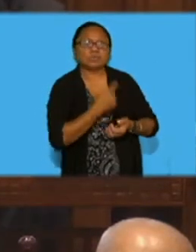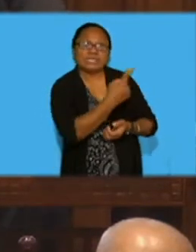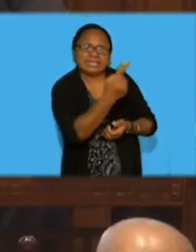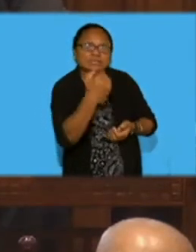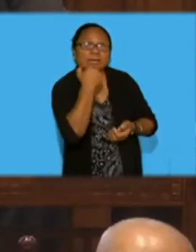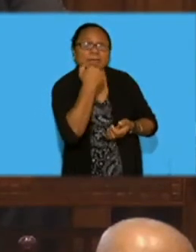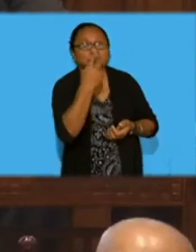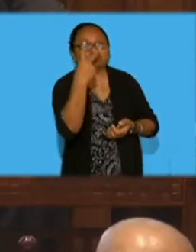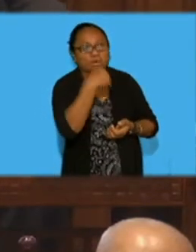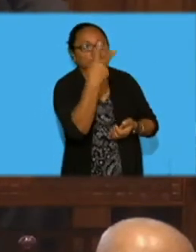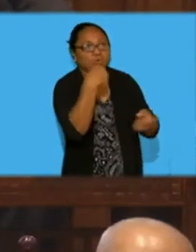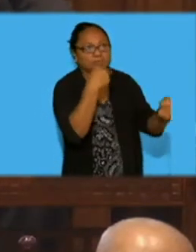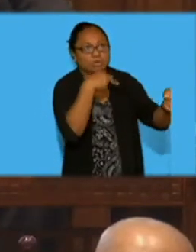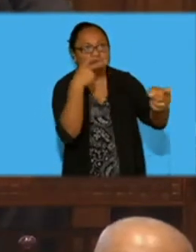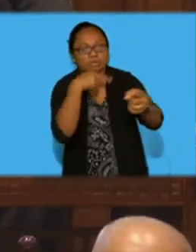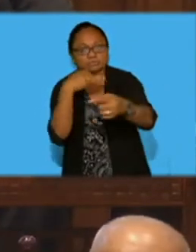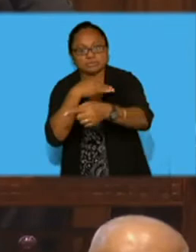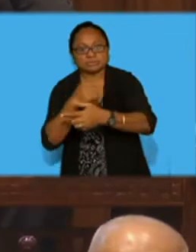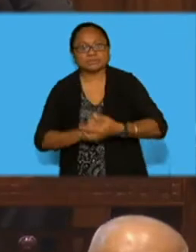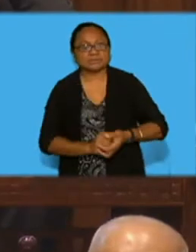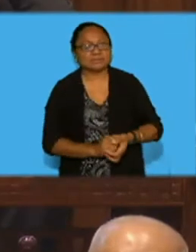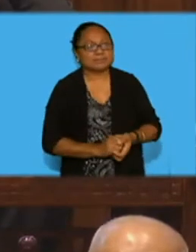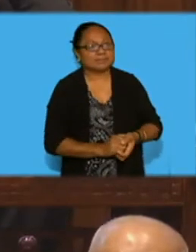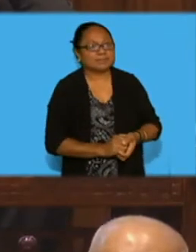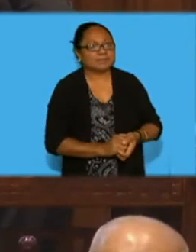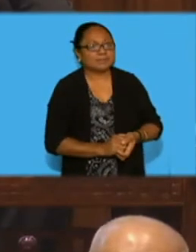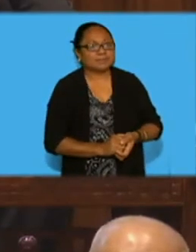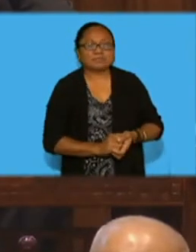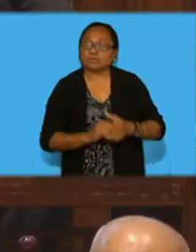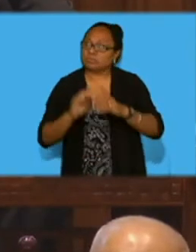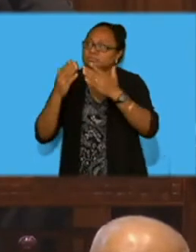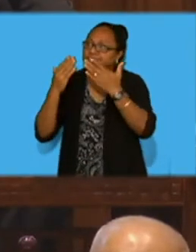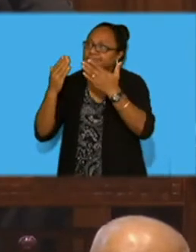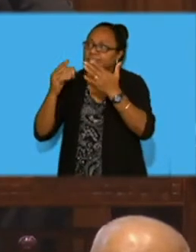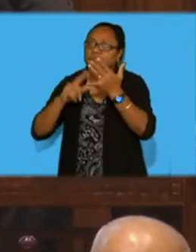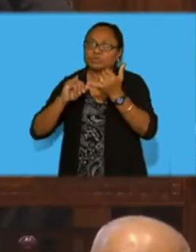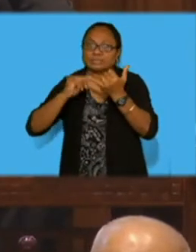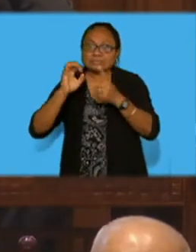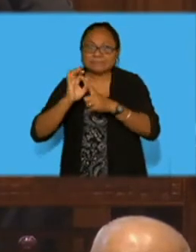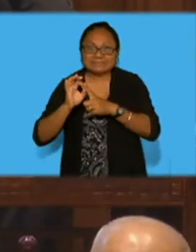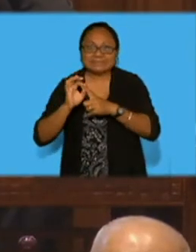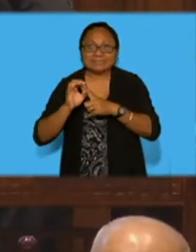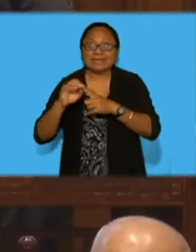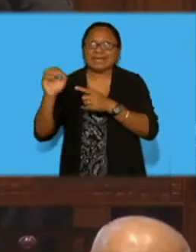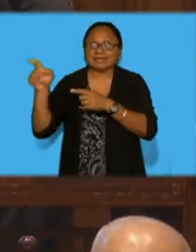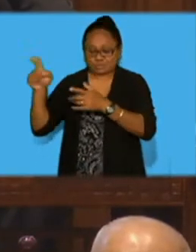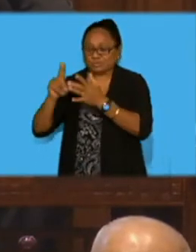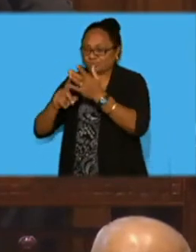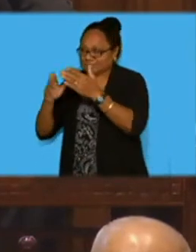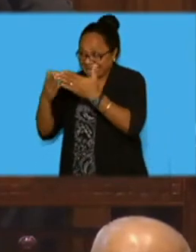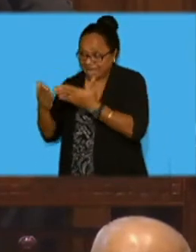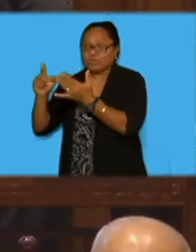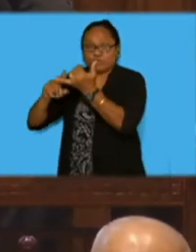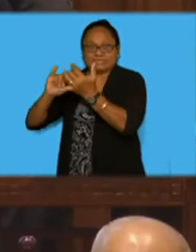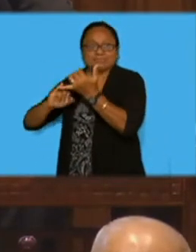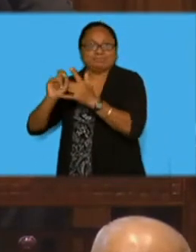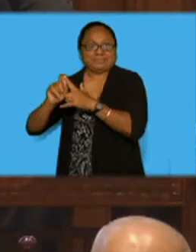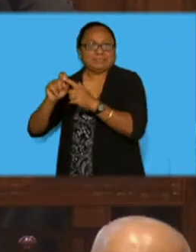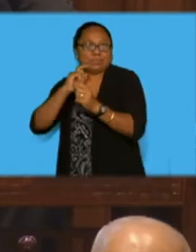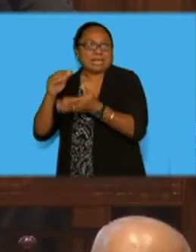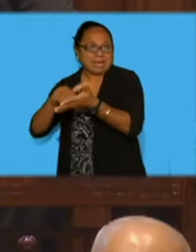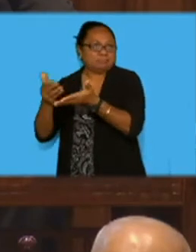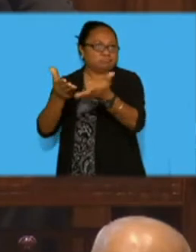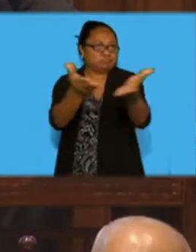fact, we did thank the USP, but we're thinking that later on we'll take over. We will provide a device to every